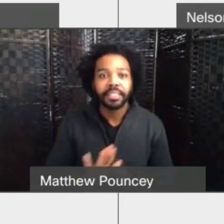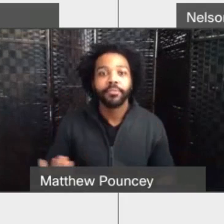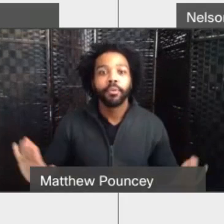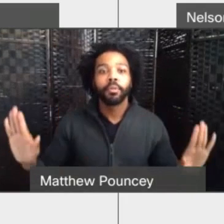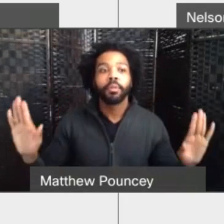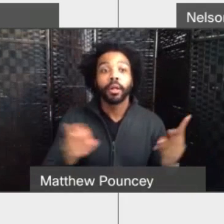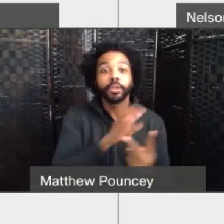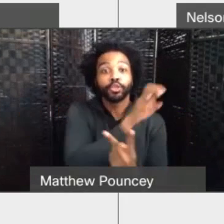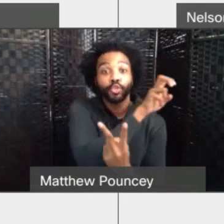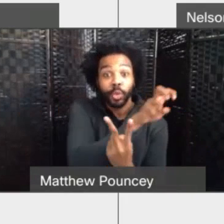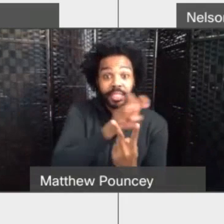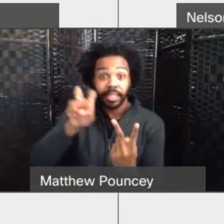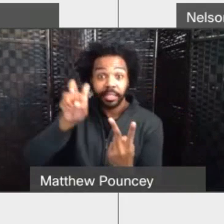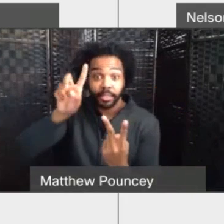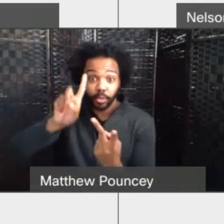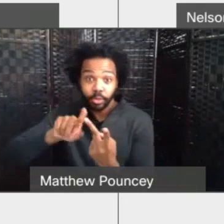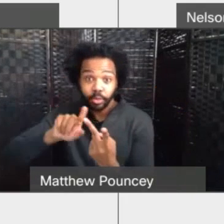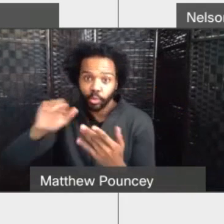to a new administration.